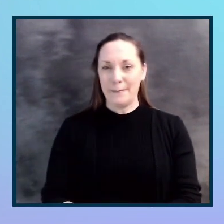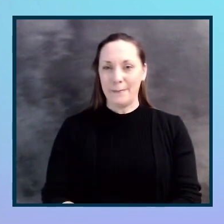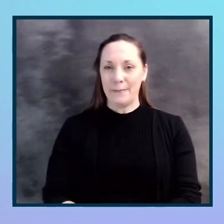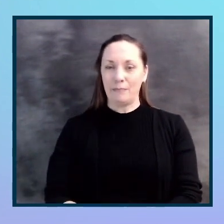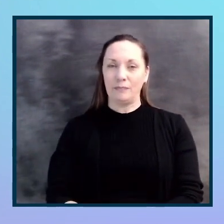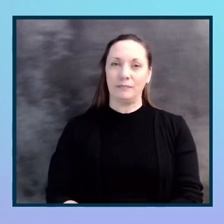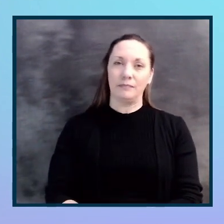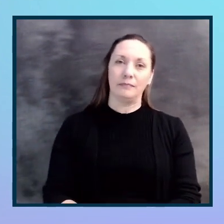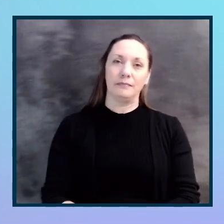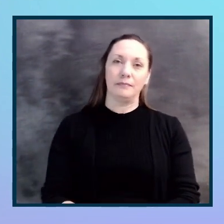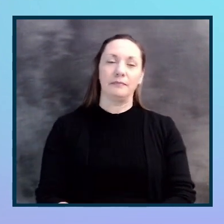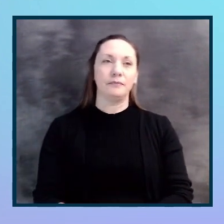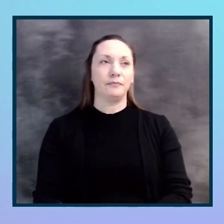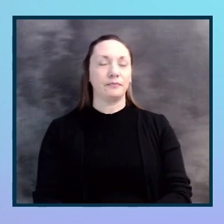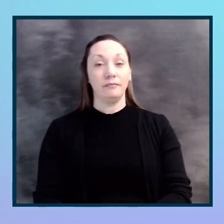All right.